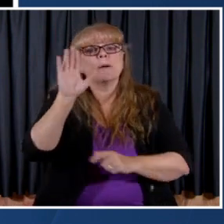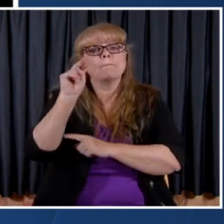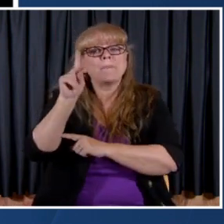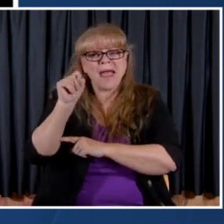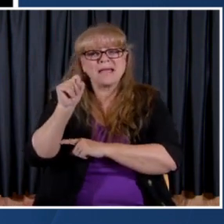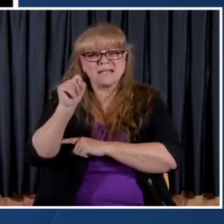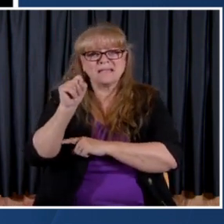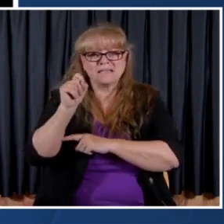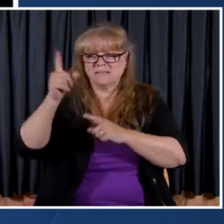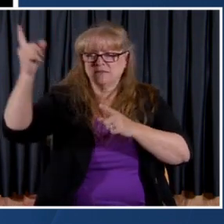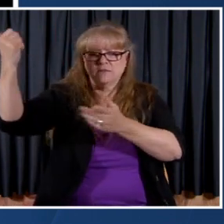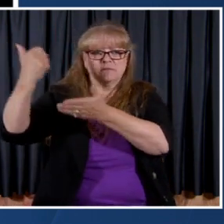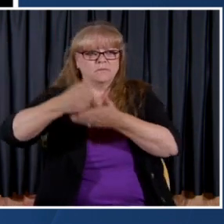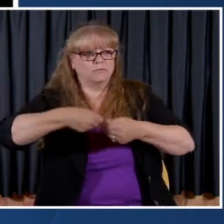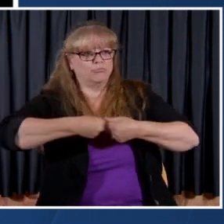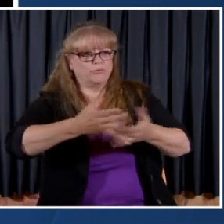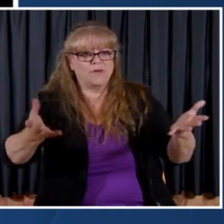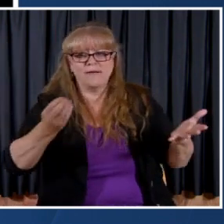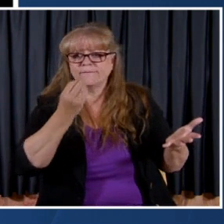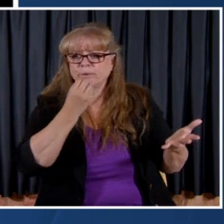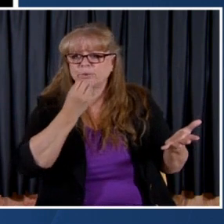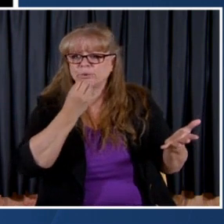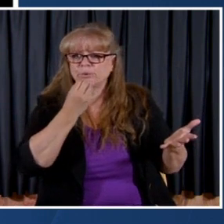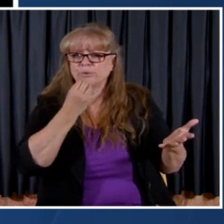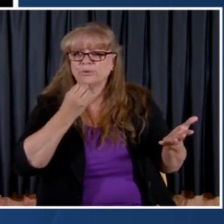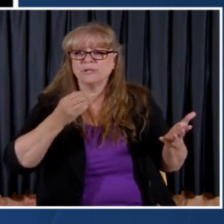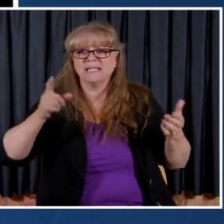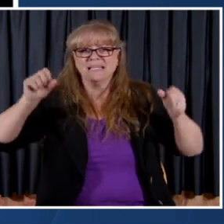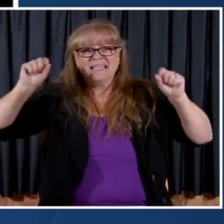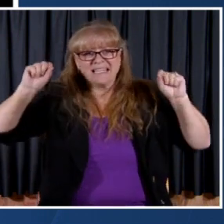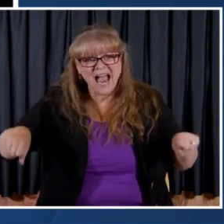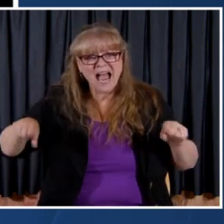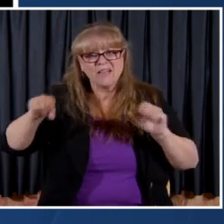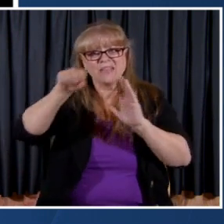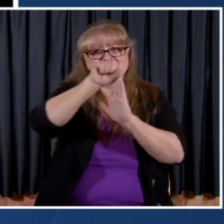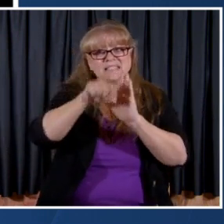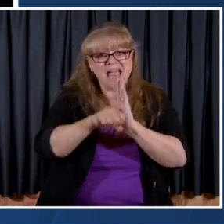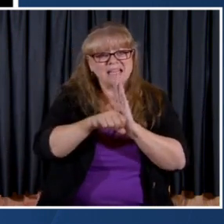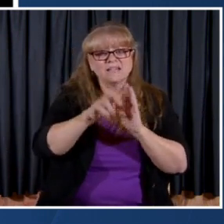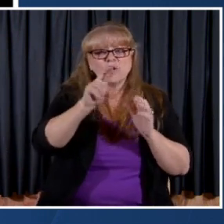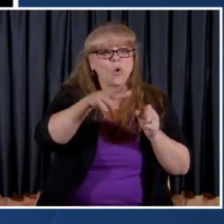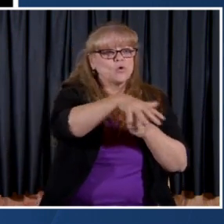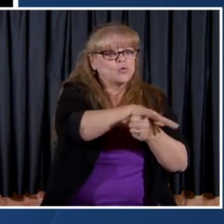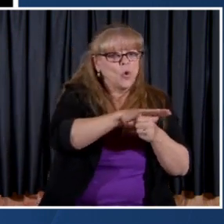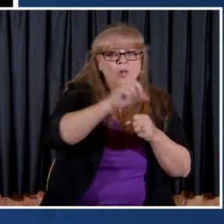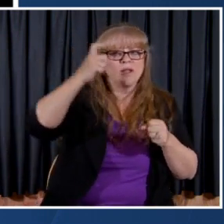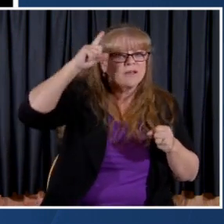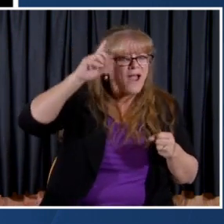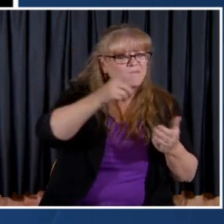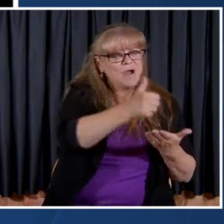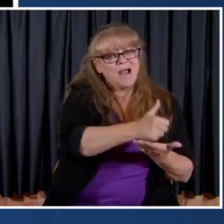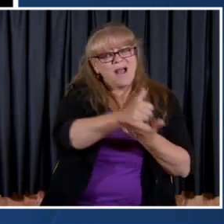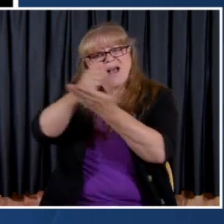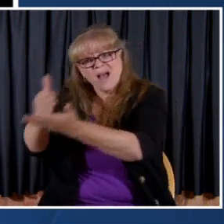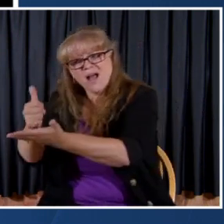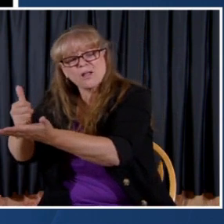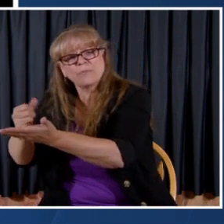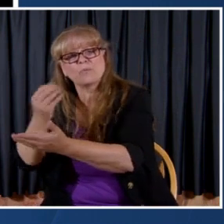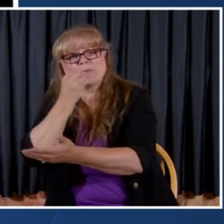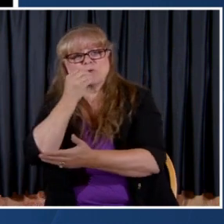and the local governments of the state actually help out in this matter? Thank you very much, sir. Yeah, our food banks across the state are seeing